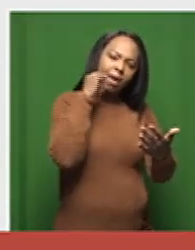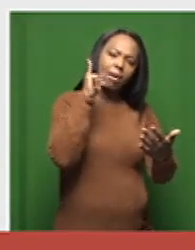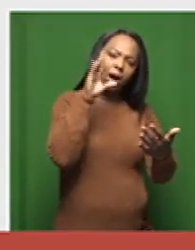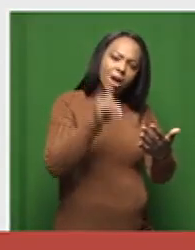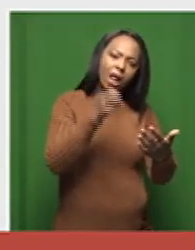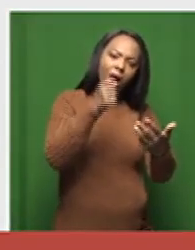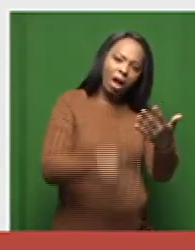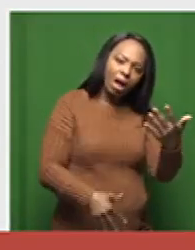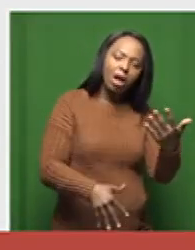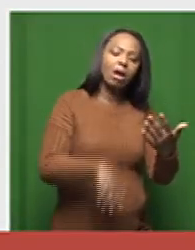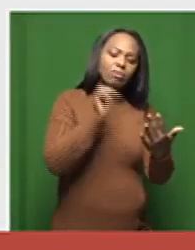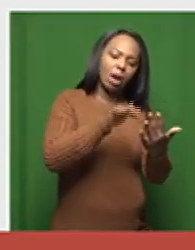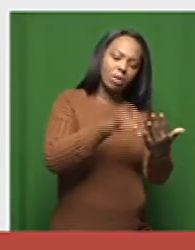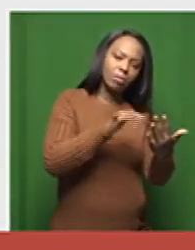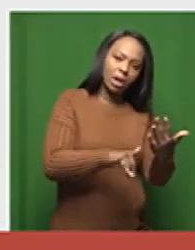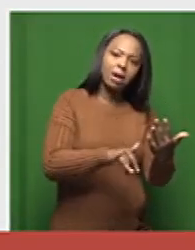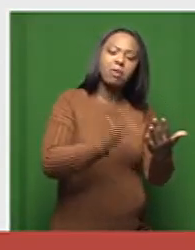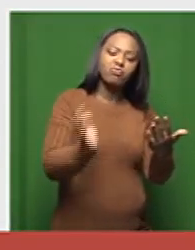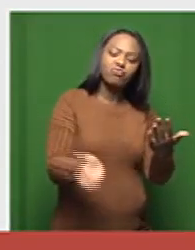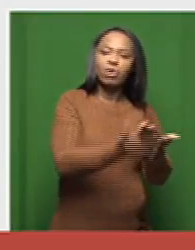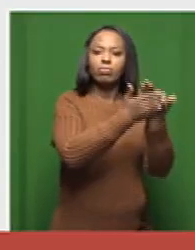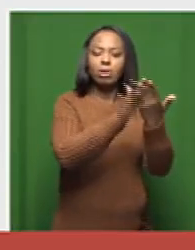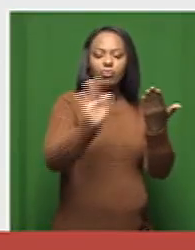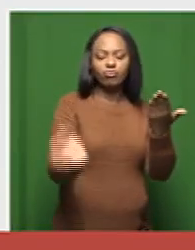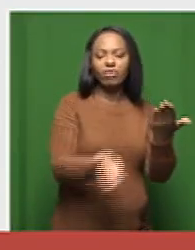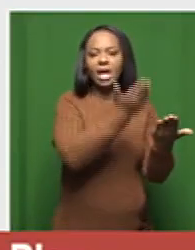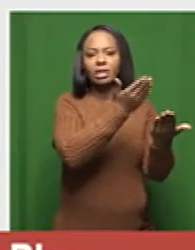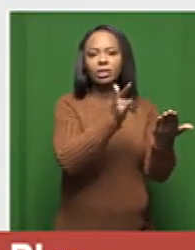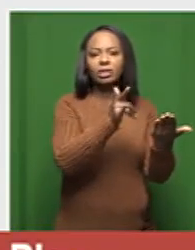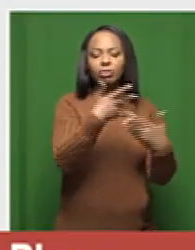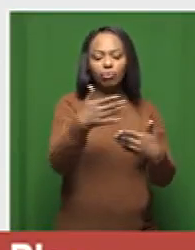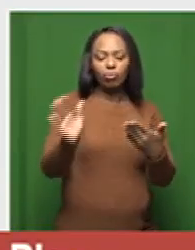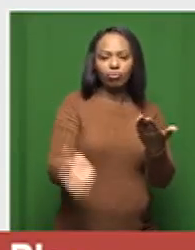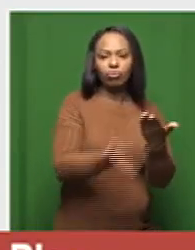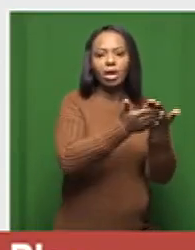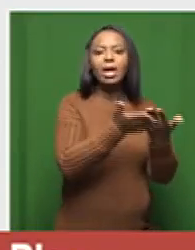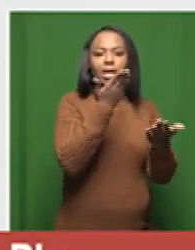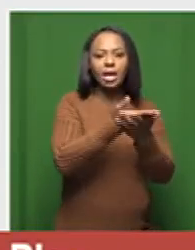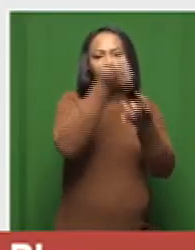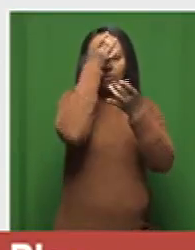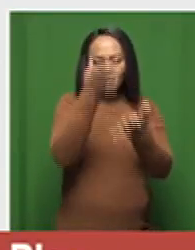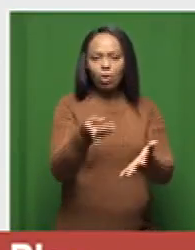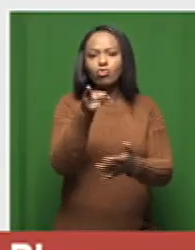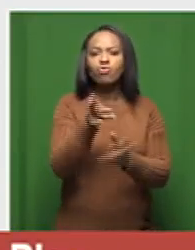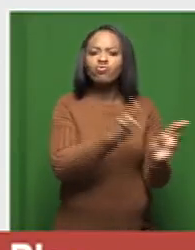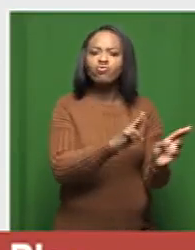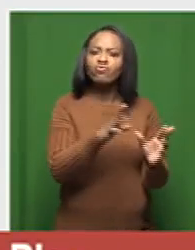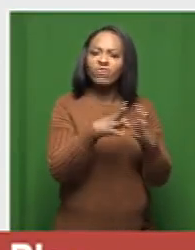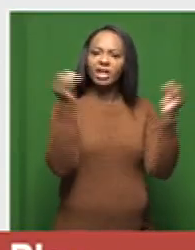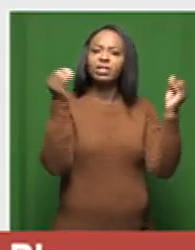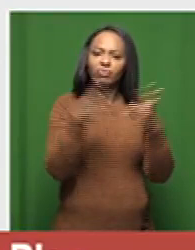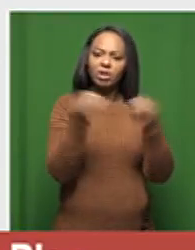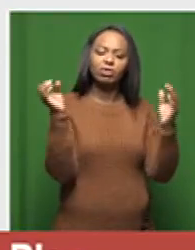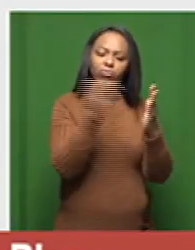the first page, it will tell you that you are actually on our system already. There's no need for you to continue to